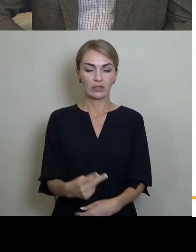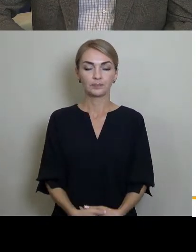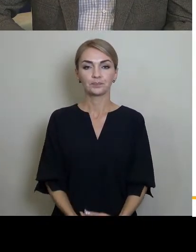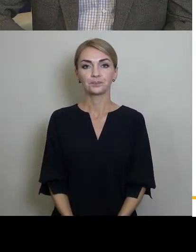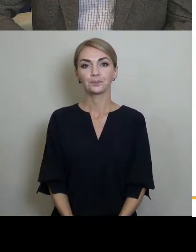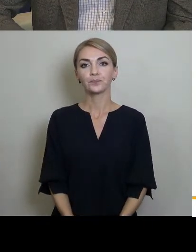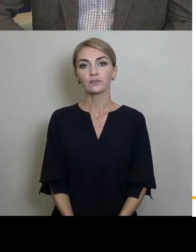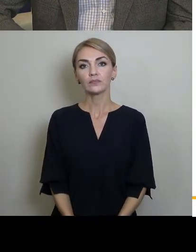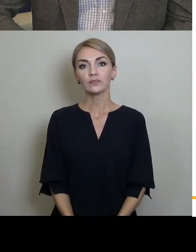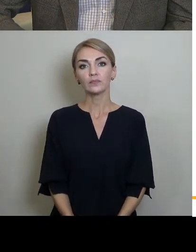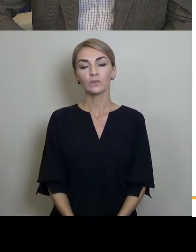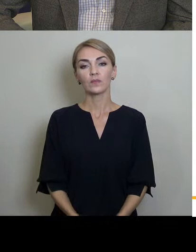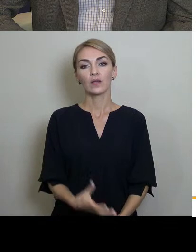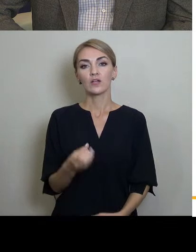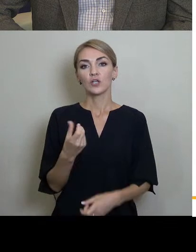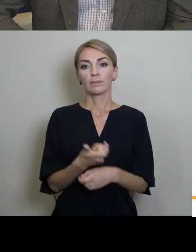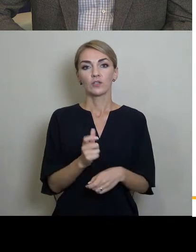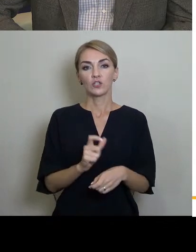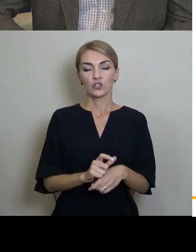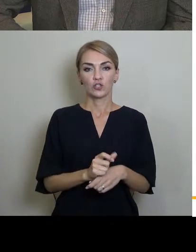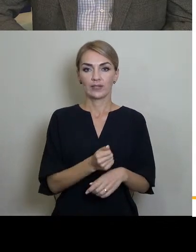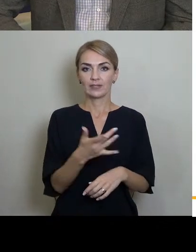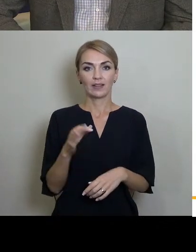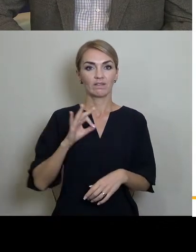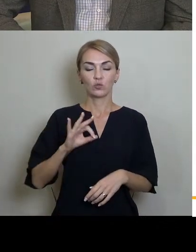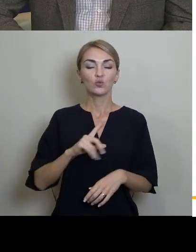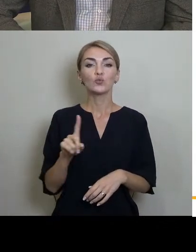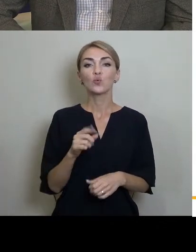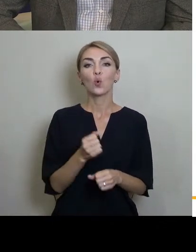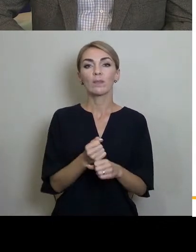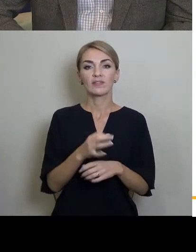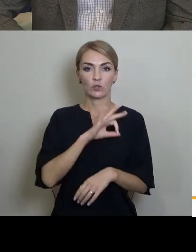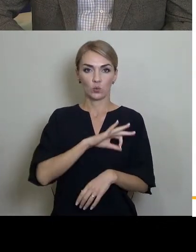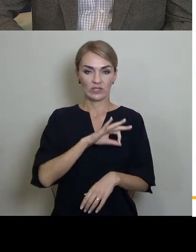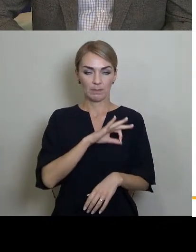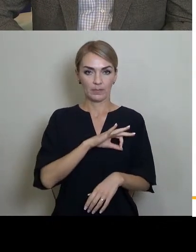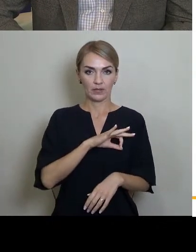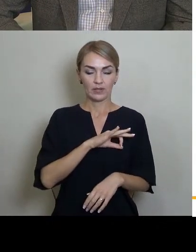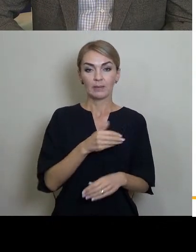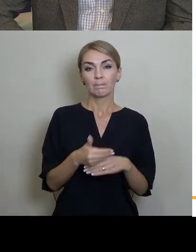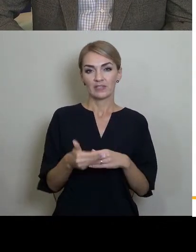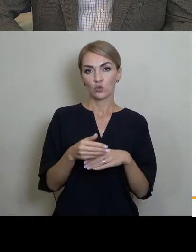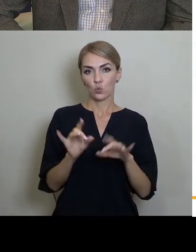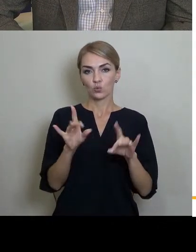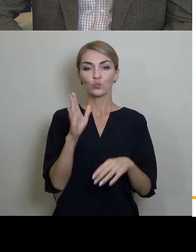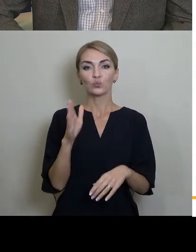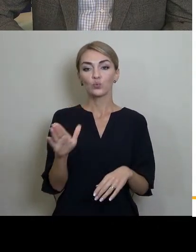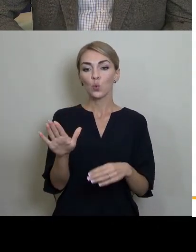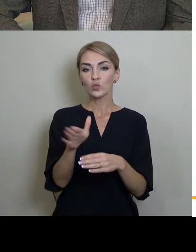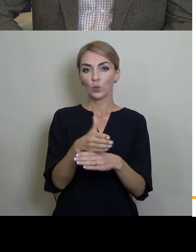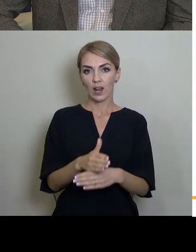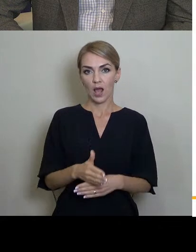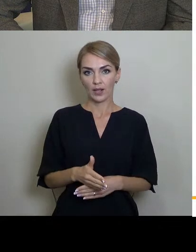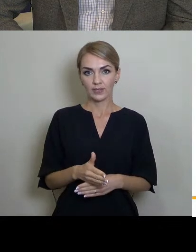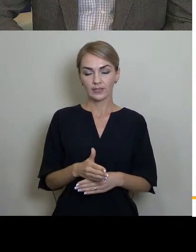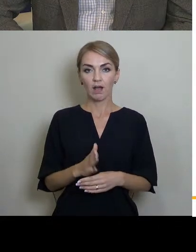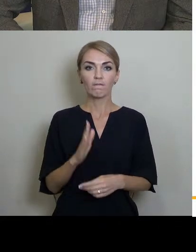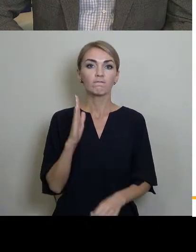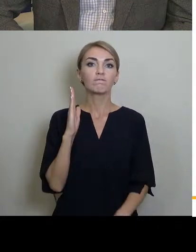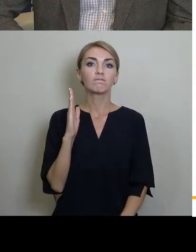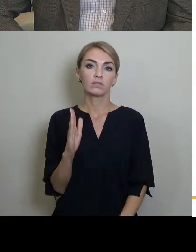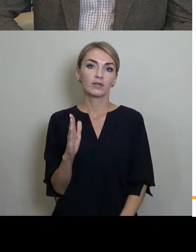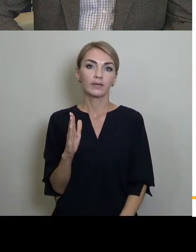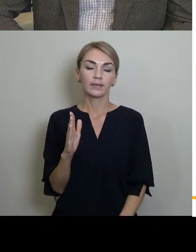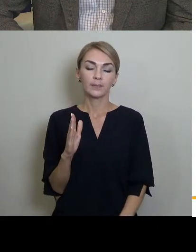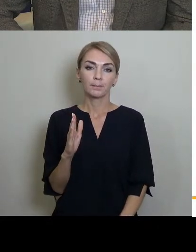there's going to be 2. And we'll have more number of unused. What do we do with the used ones? Used ones will